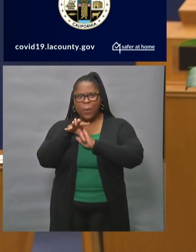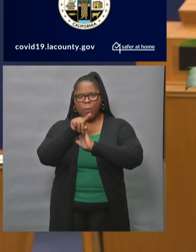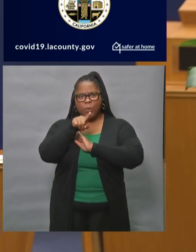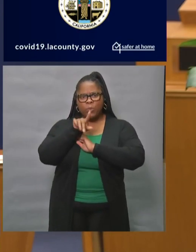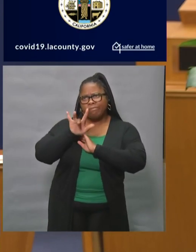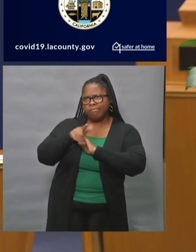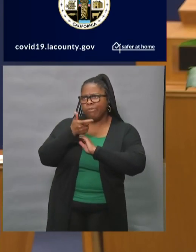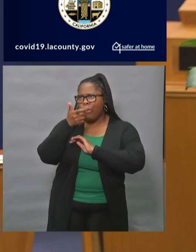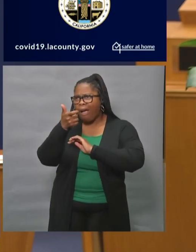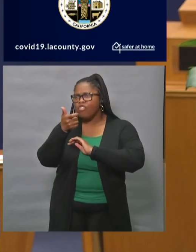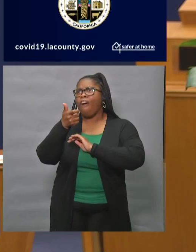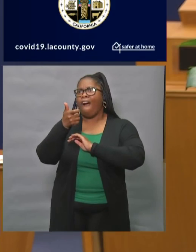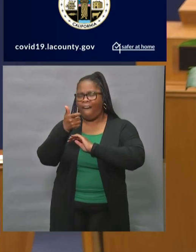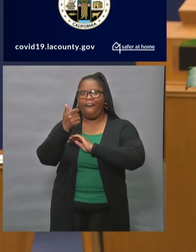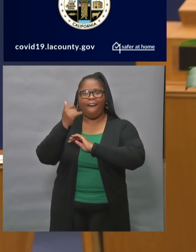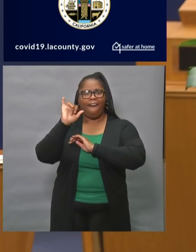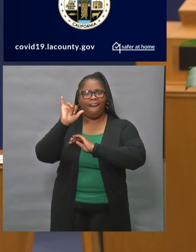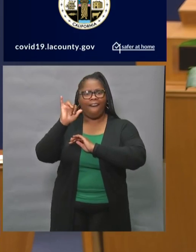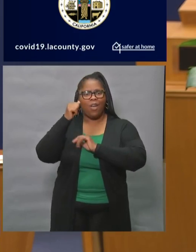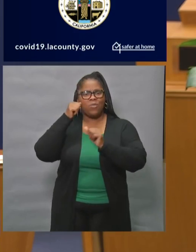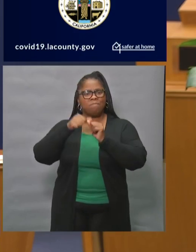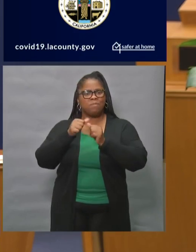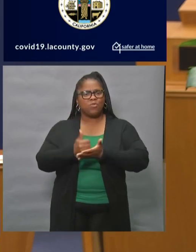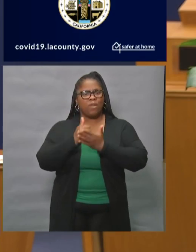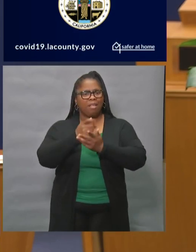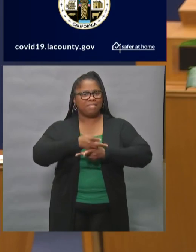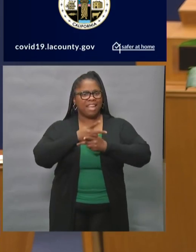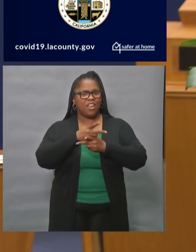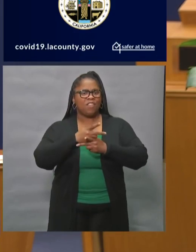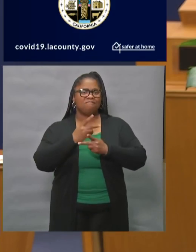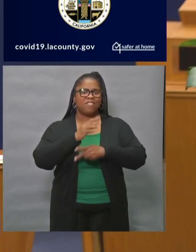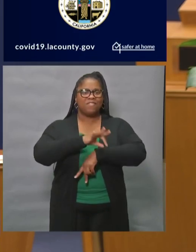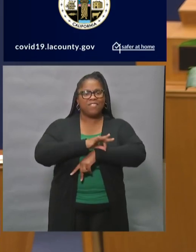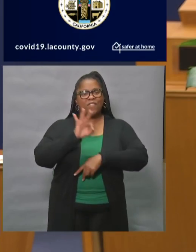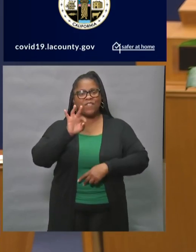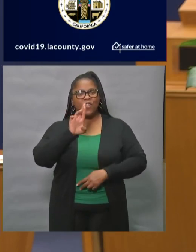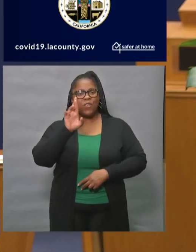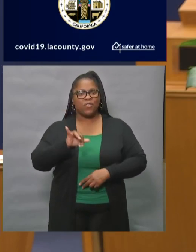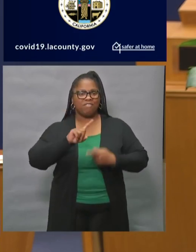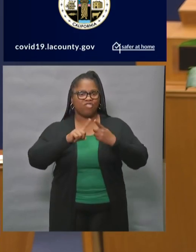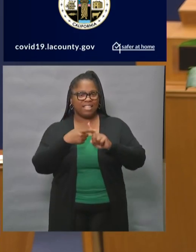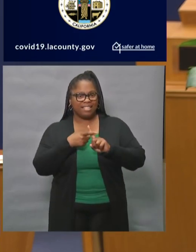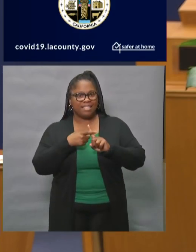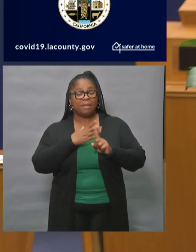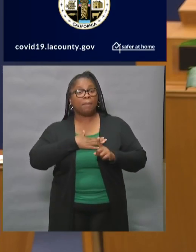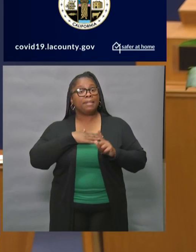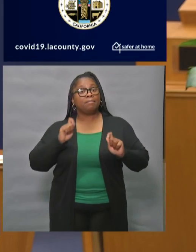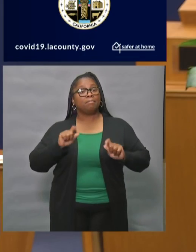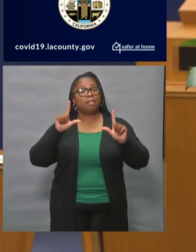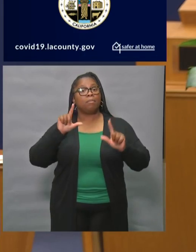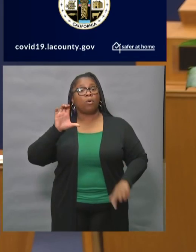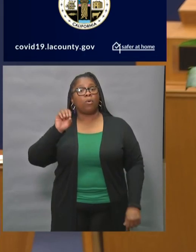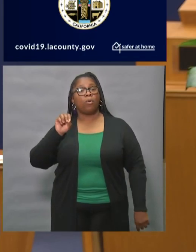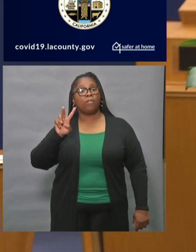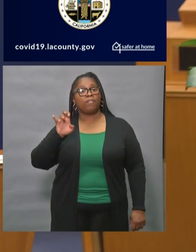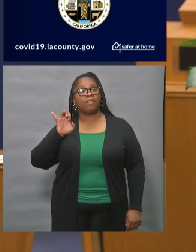furry friends safe and well cared for throughout this crisis. Please visit